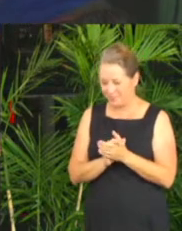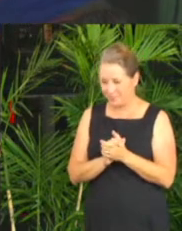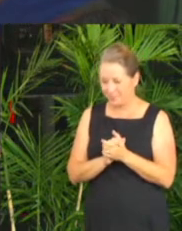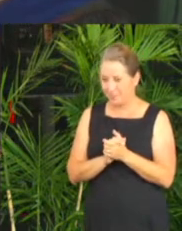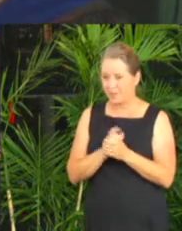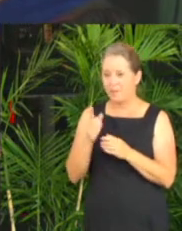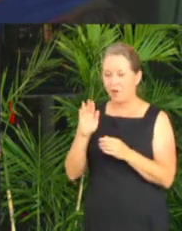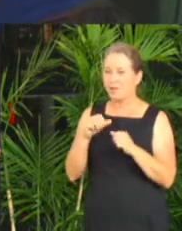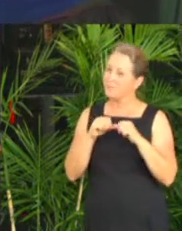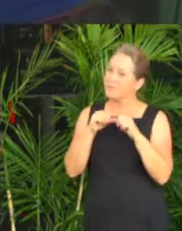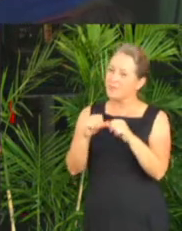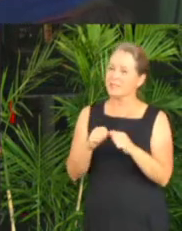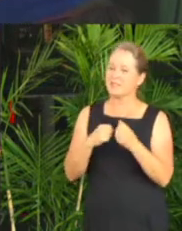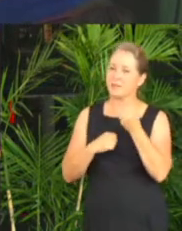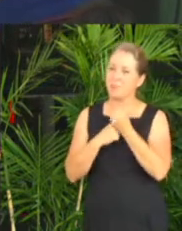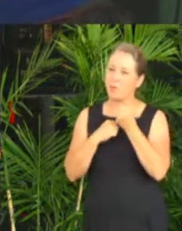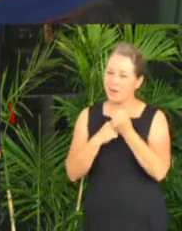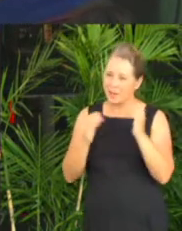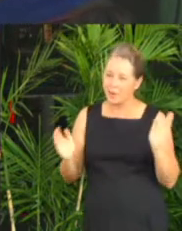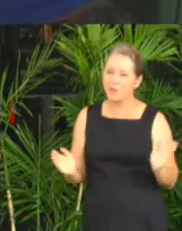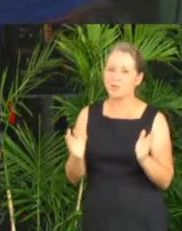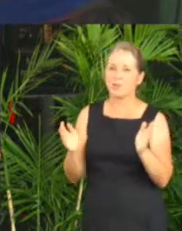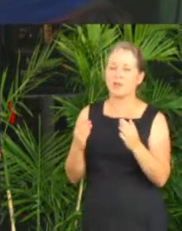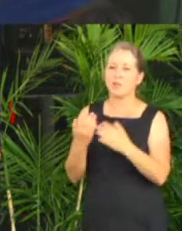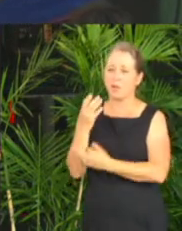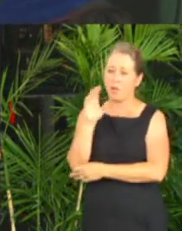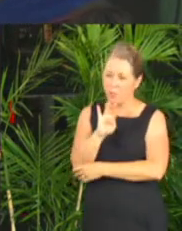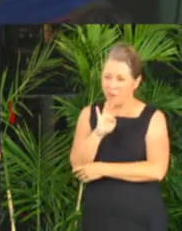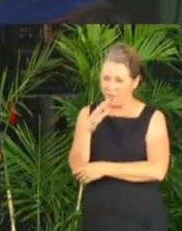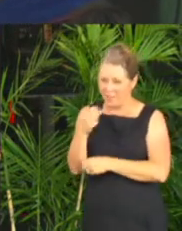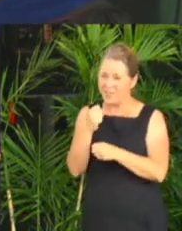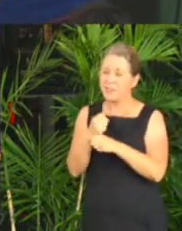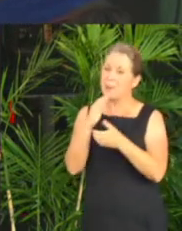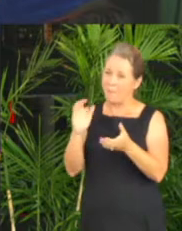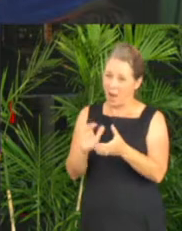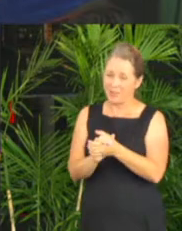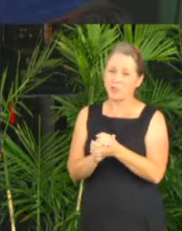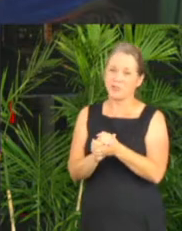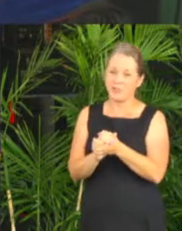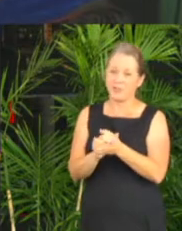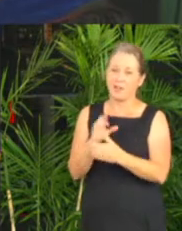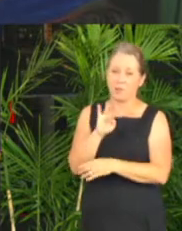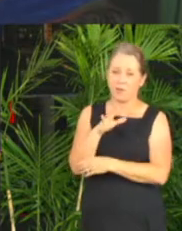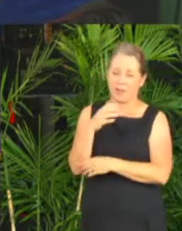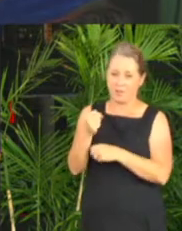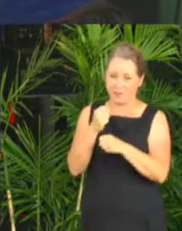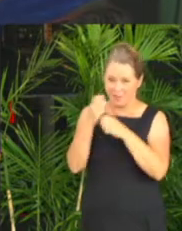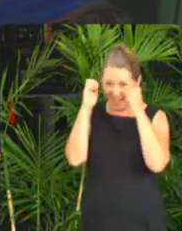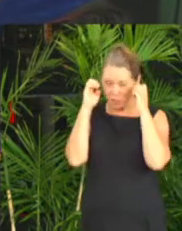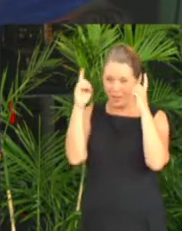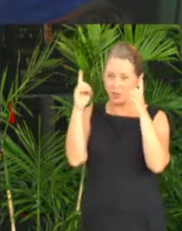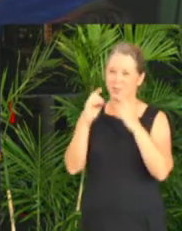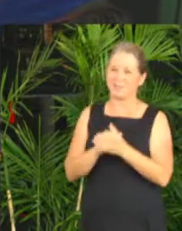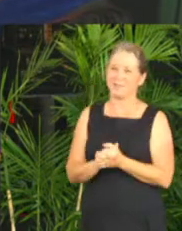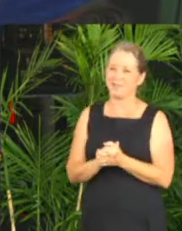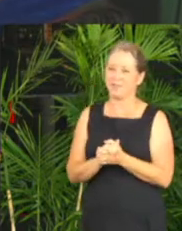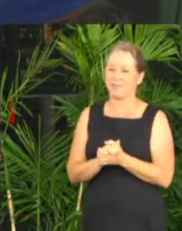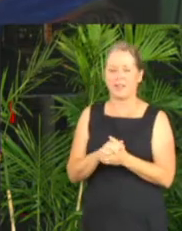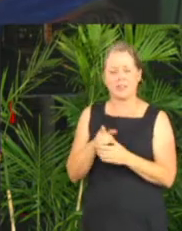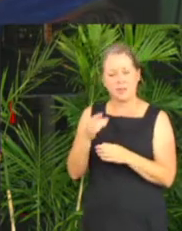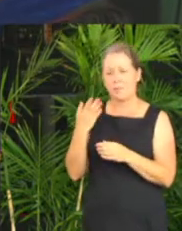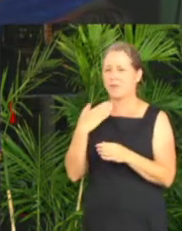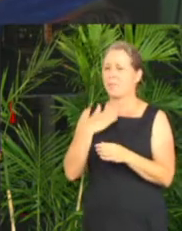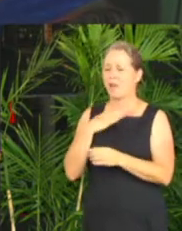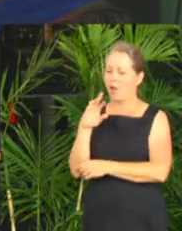For her undying support and encouragement through 45 years of marriage and 45 years in education, you have been